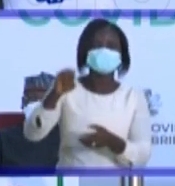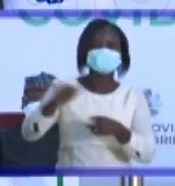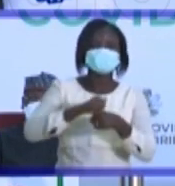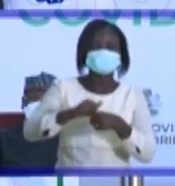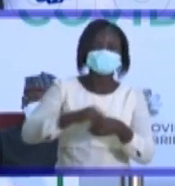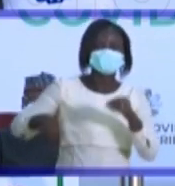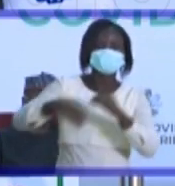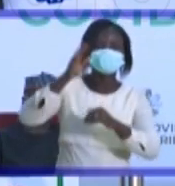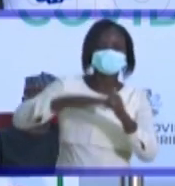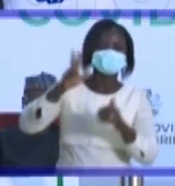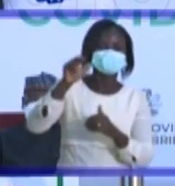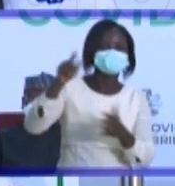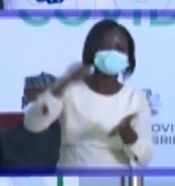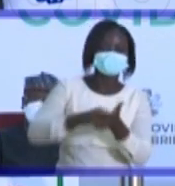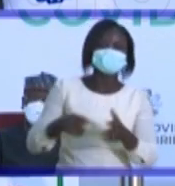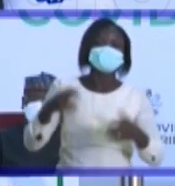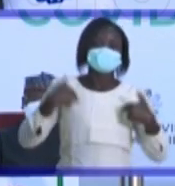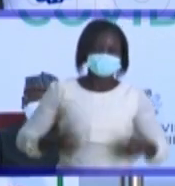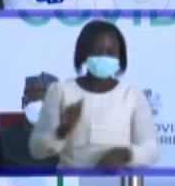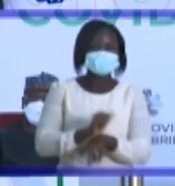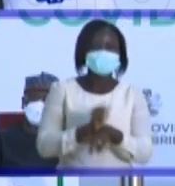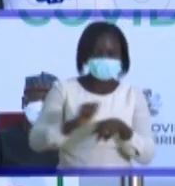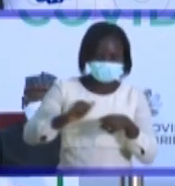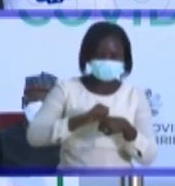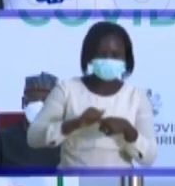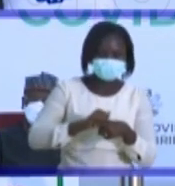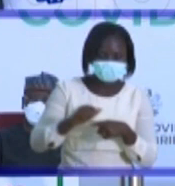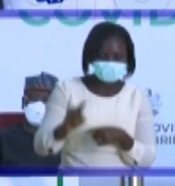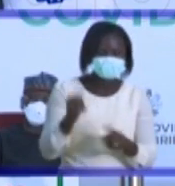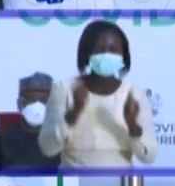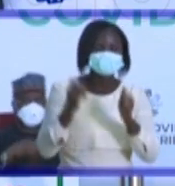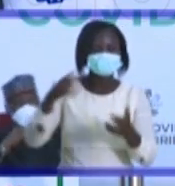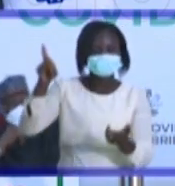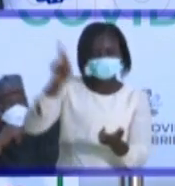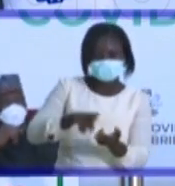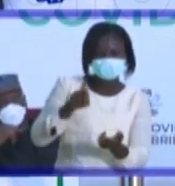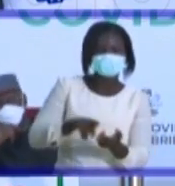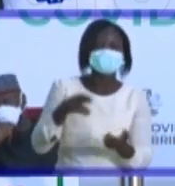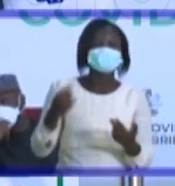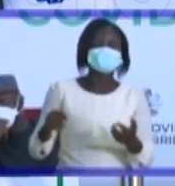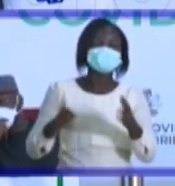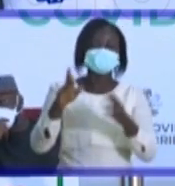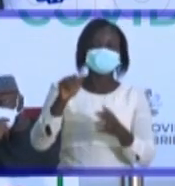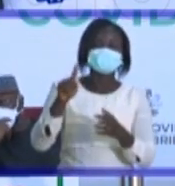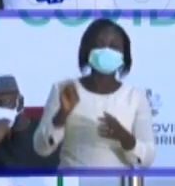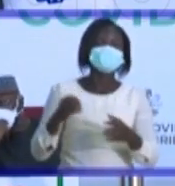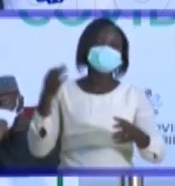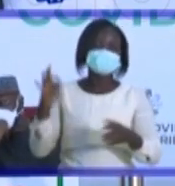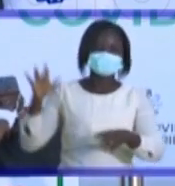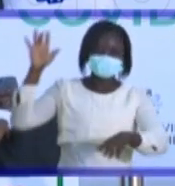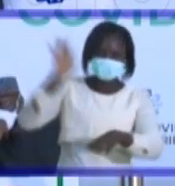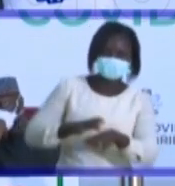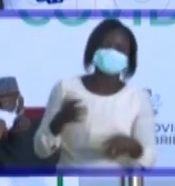than 13,000 health workers have been trained, which will result in reduced rate of infection,